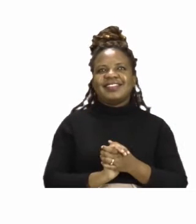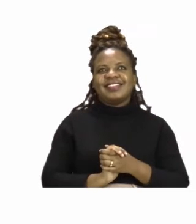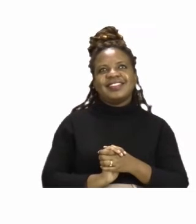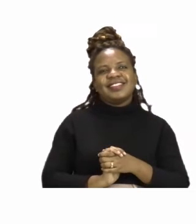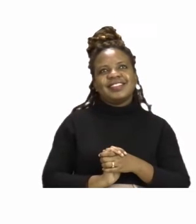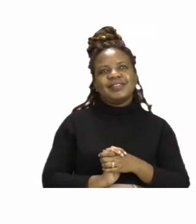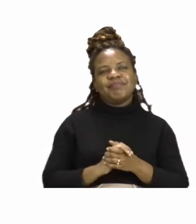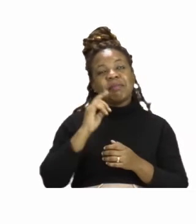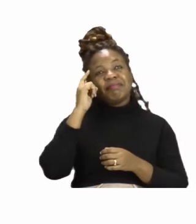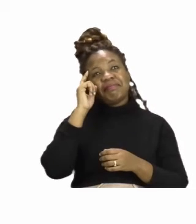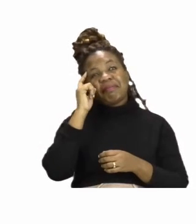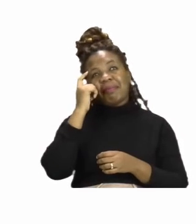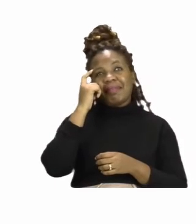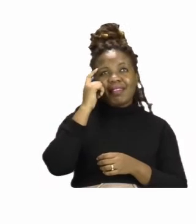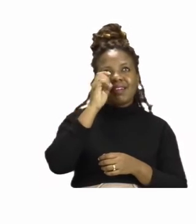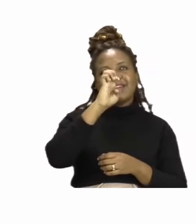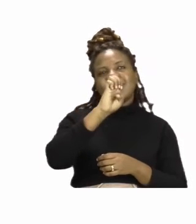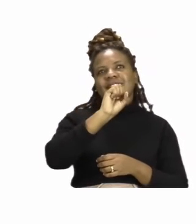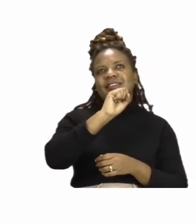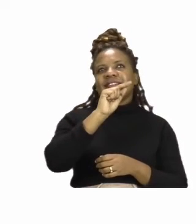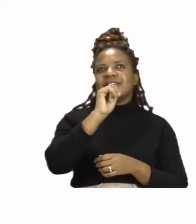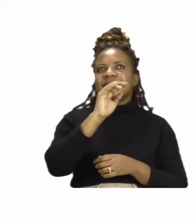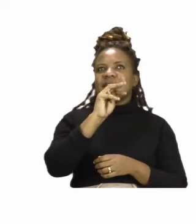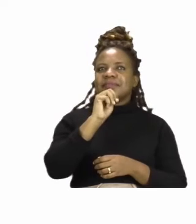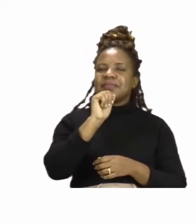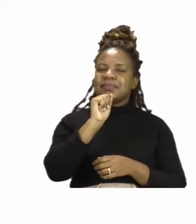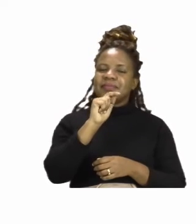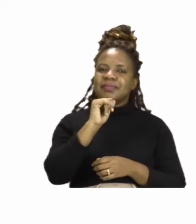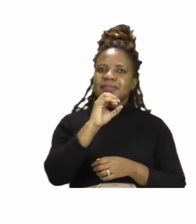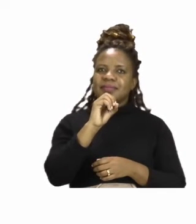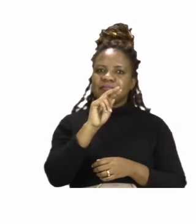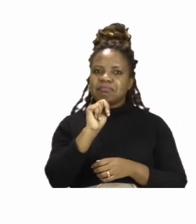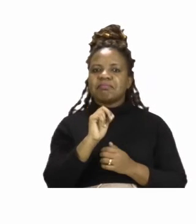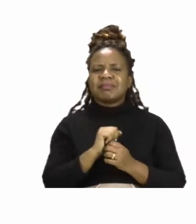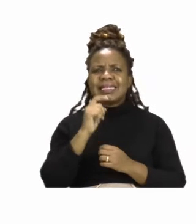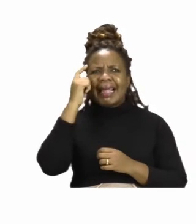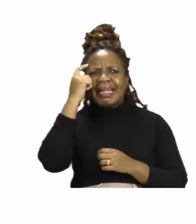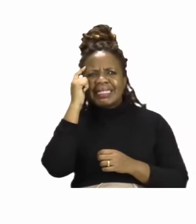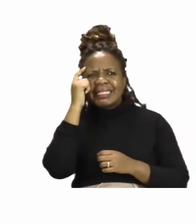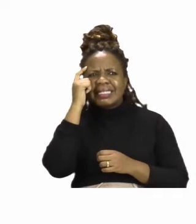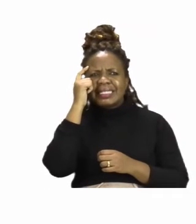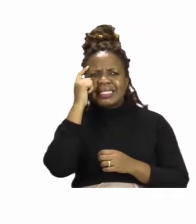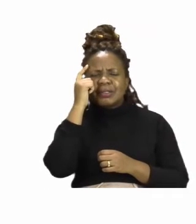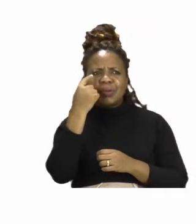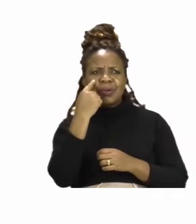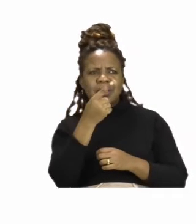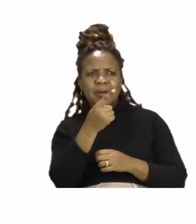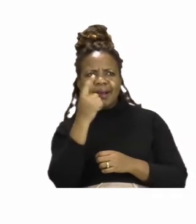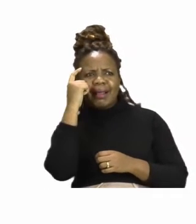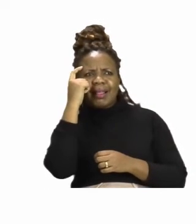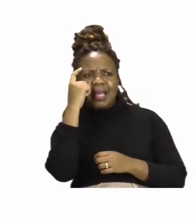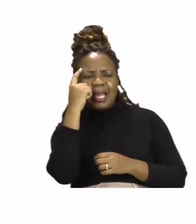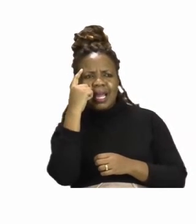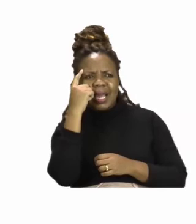be estimating. Now, an estimation is when you guess how many and then later